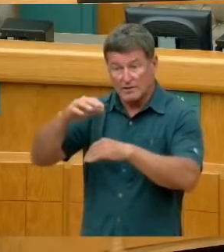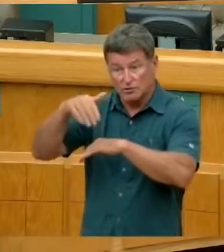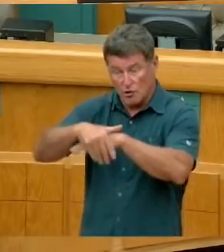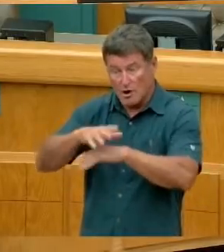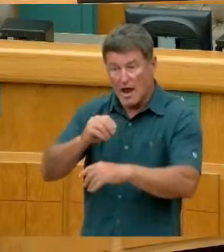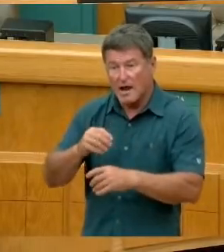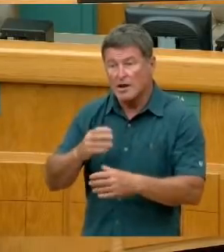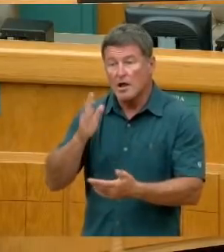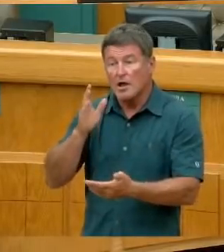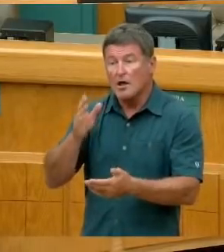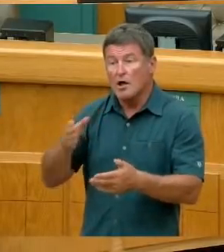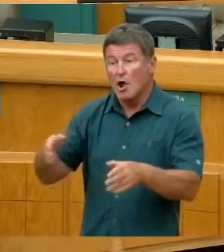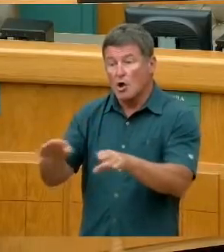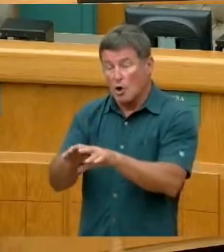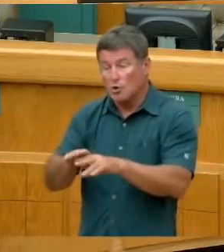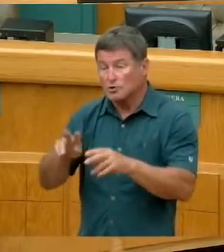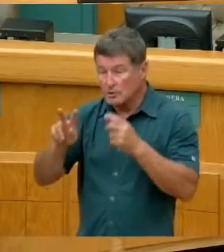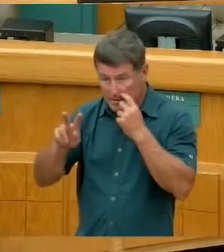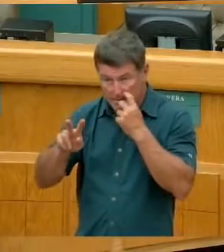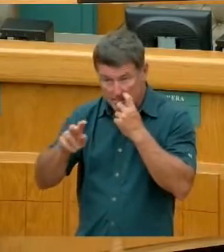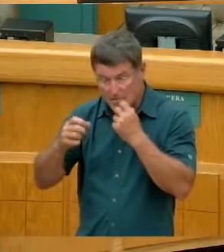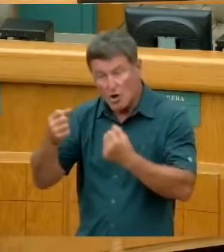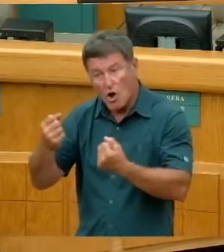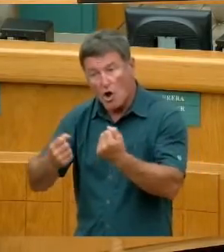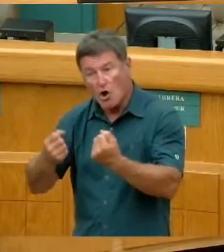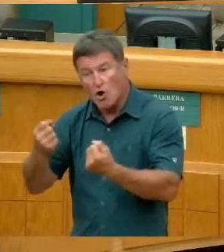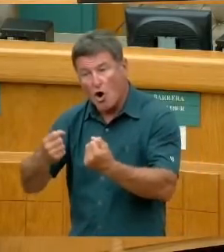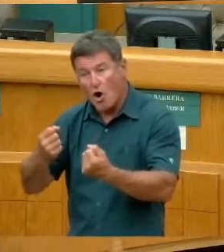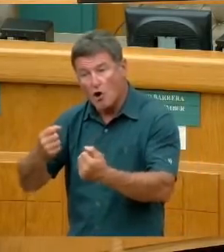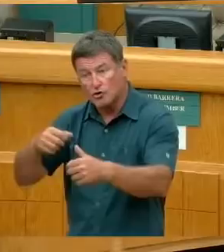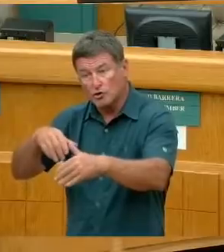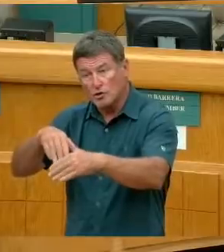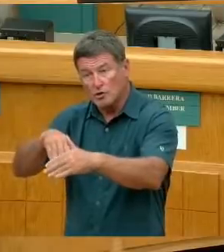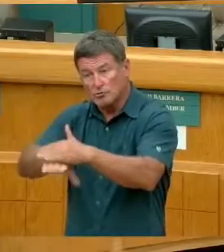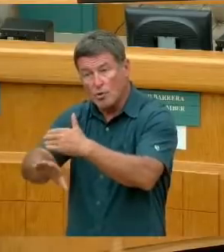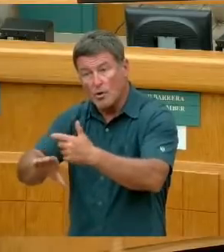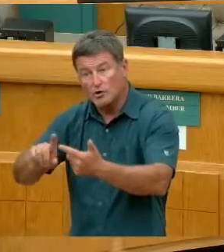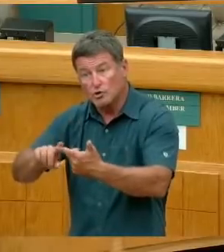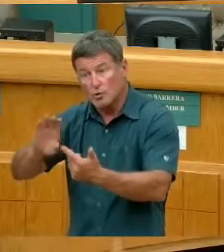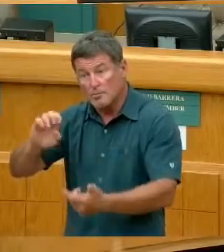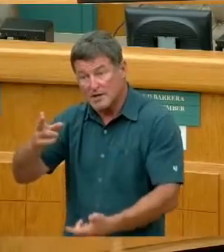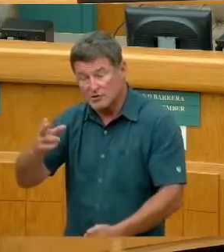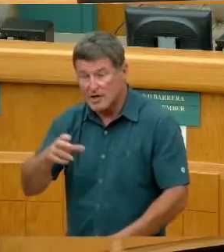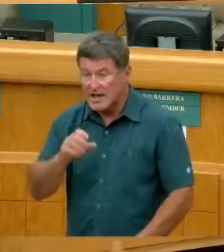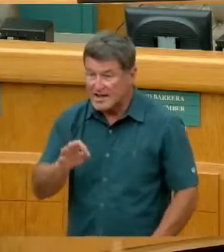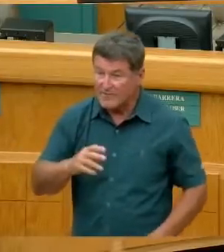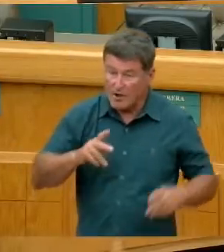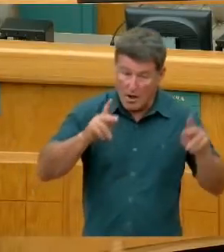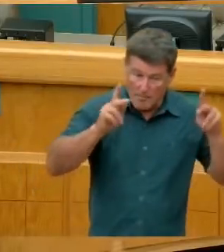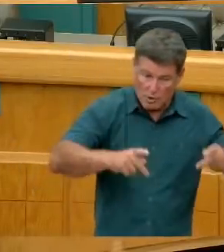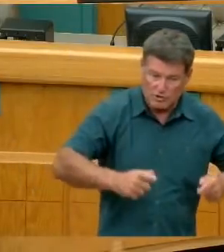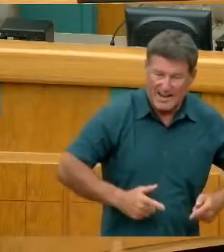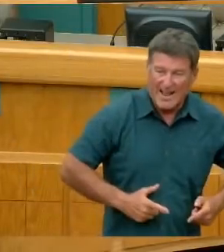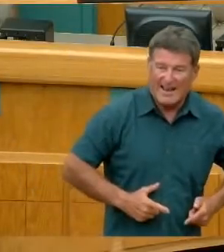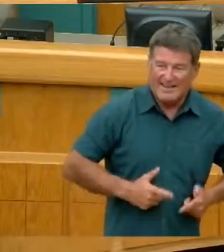access. But if you live on the beach, right, that's your backyard. So there is not